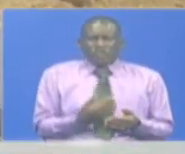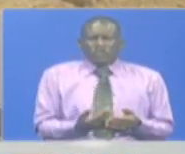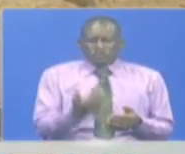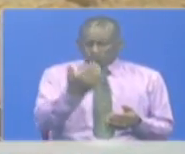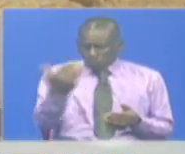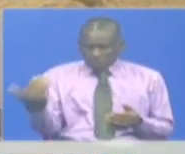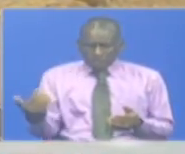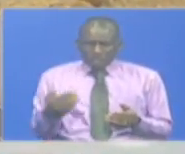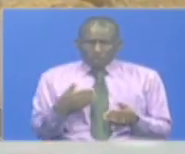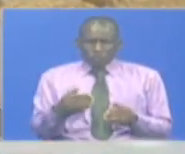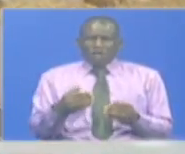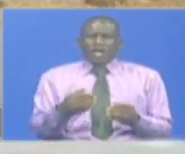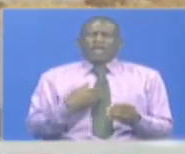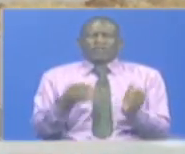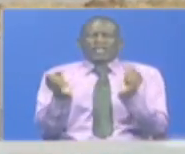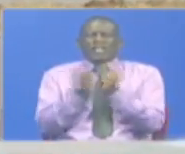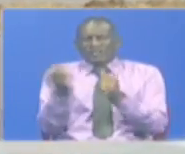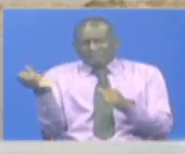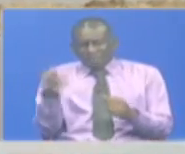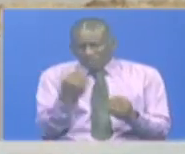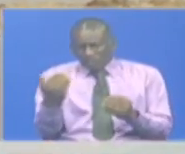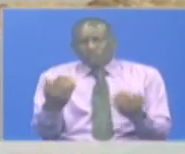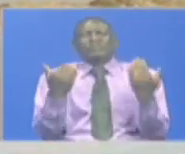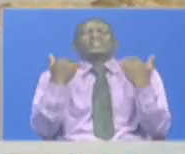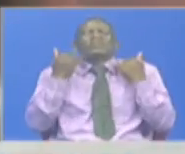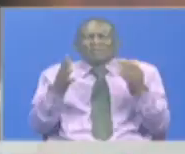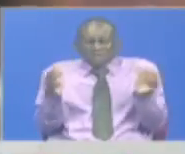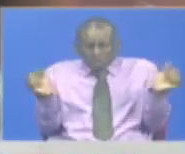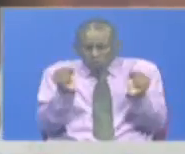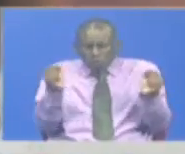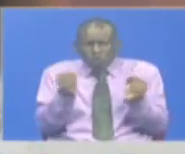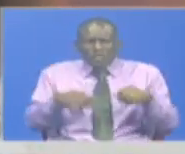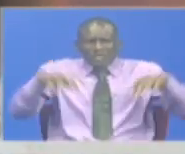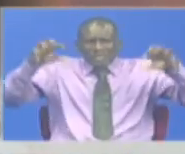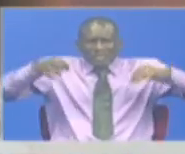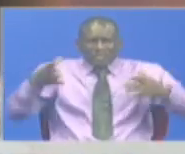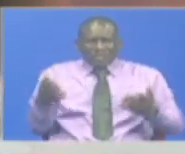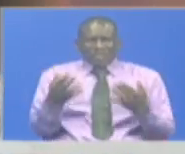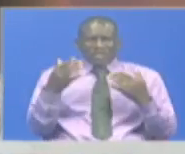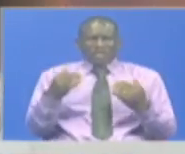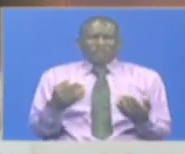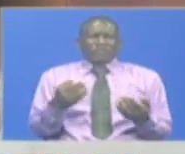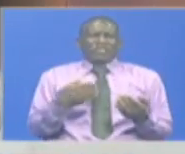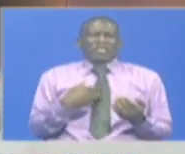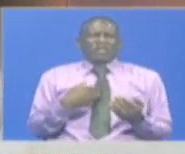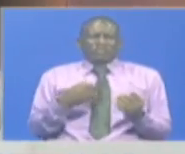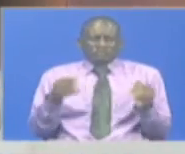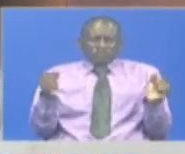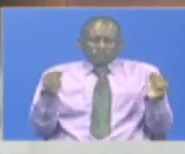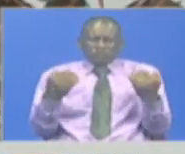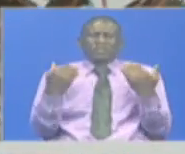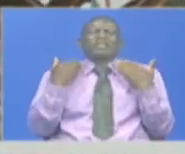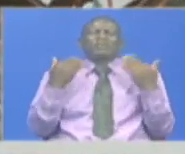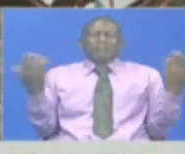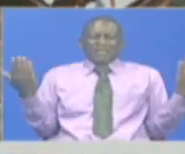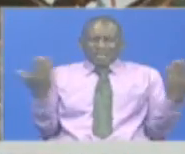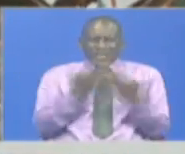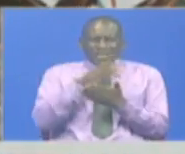11, tulilala naye hapa kwa baridi, hii mvua pia ndio hii inanyesha. They now have to brave another cold and rainy night.